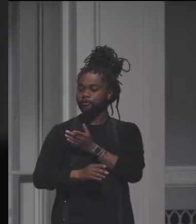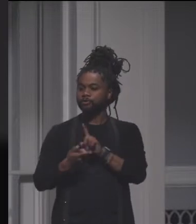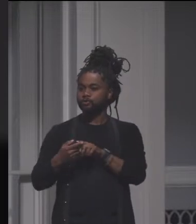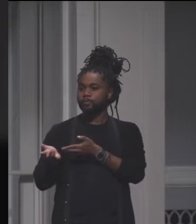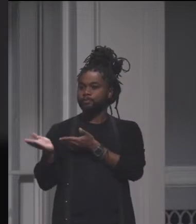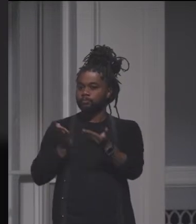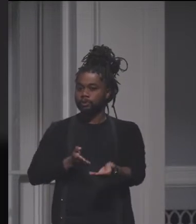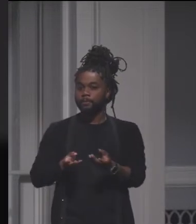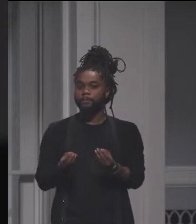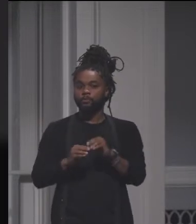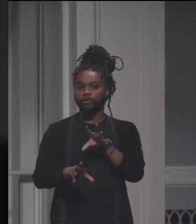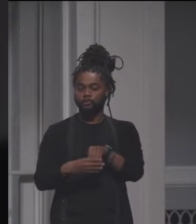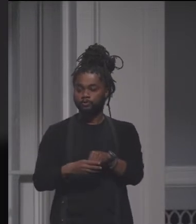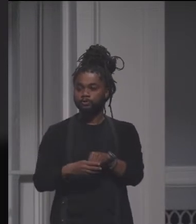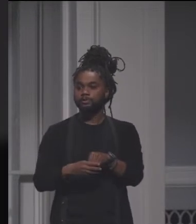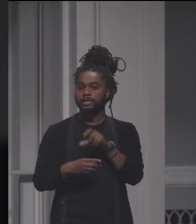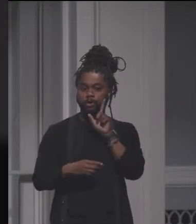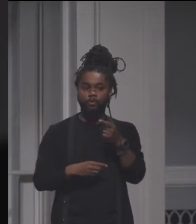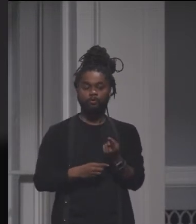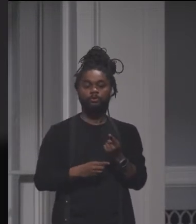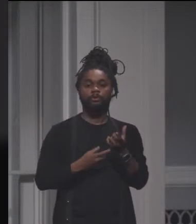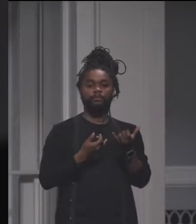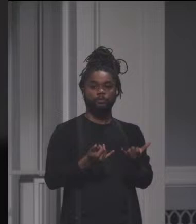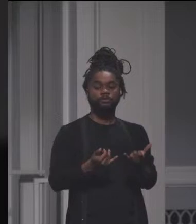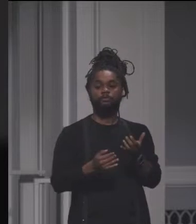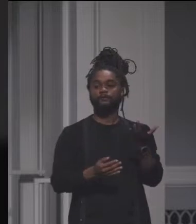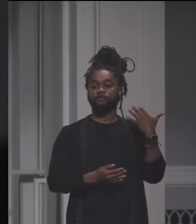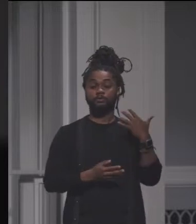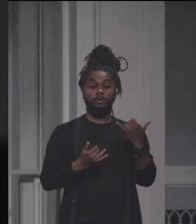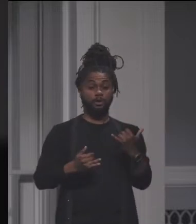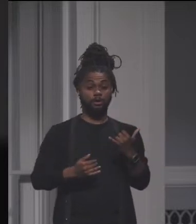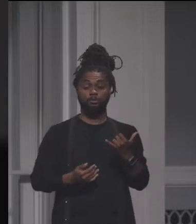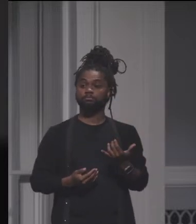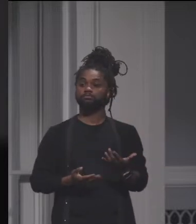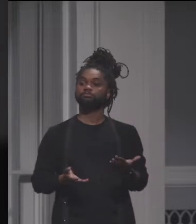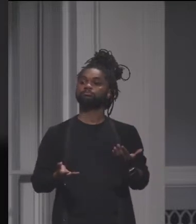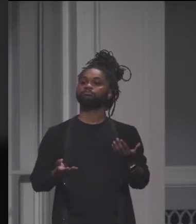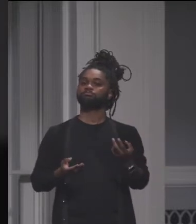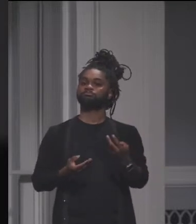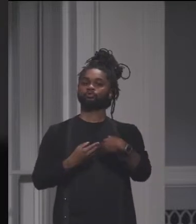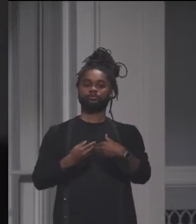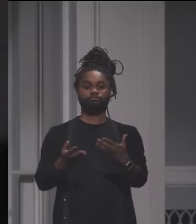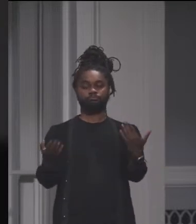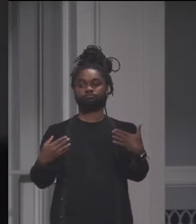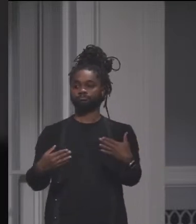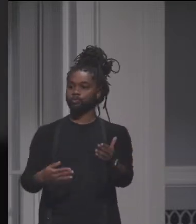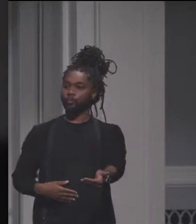and just present and future. So please join me in welcoming Nicola Griffith.